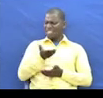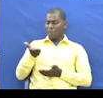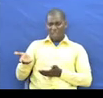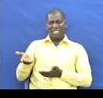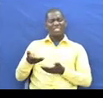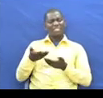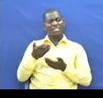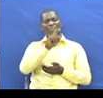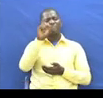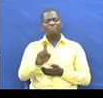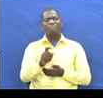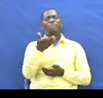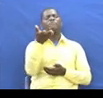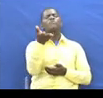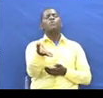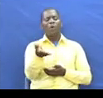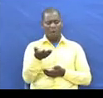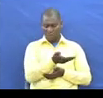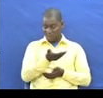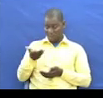To each